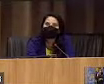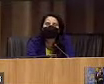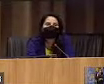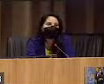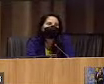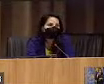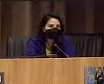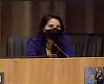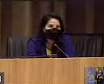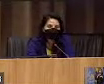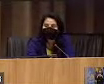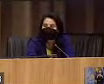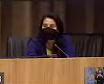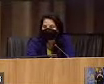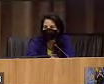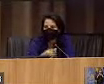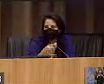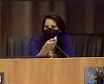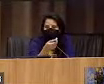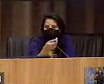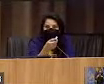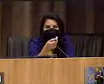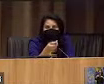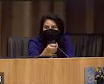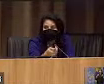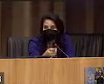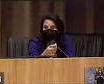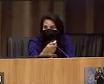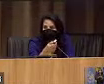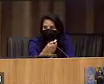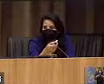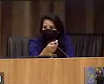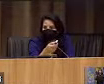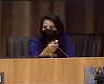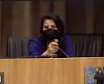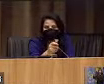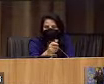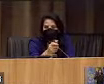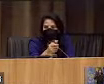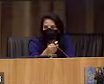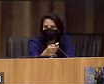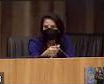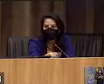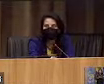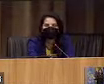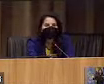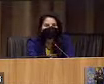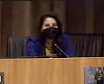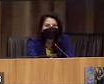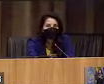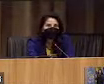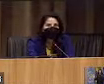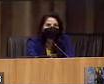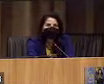new serious disease because this is a touristic route.